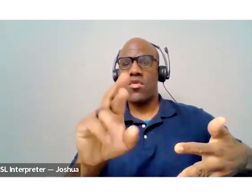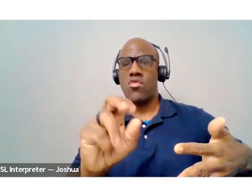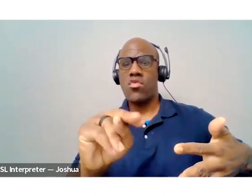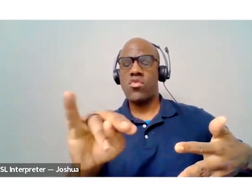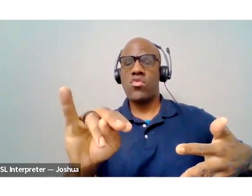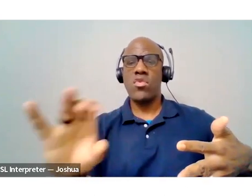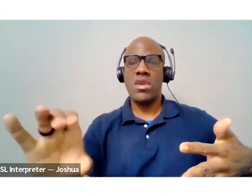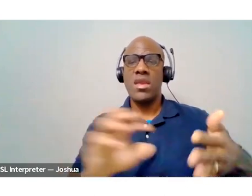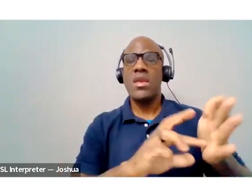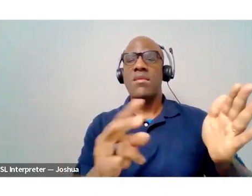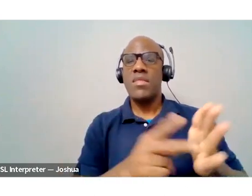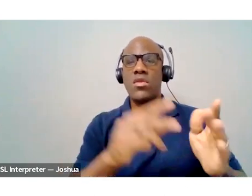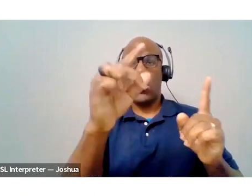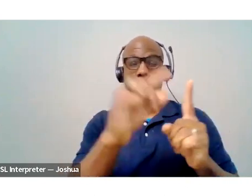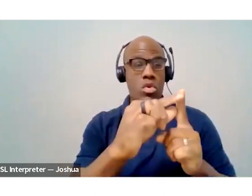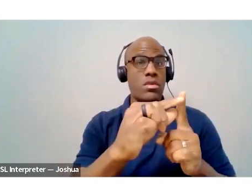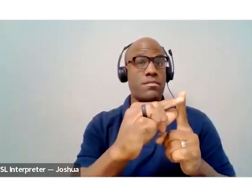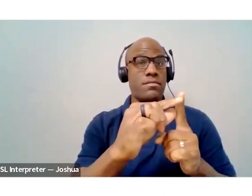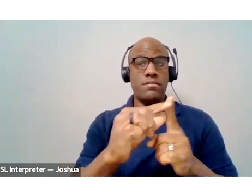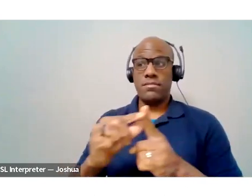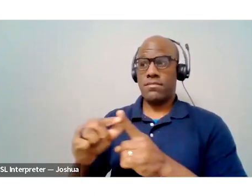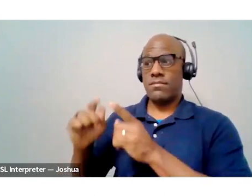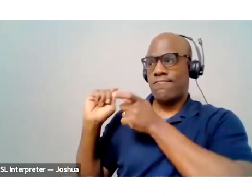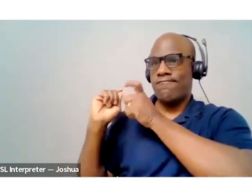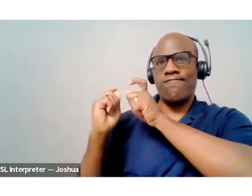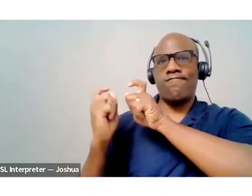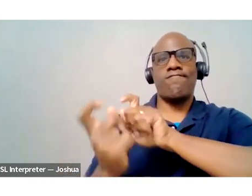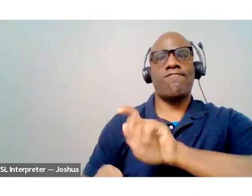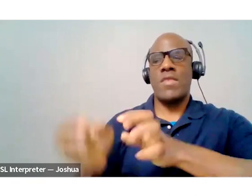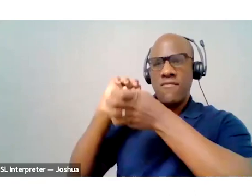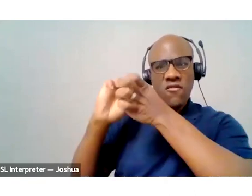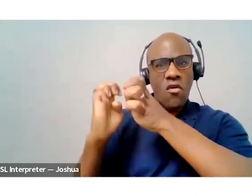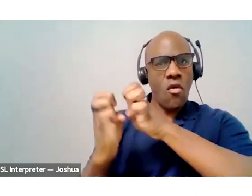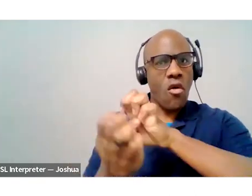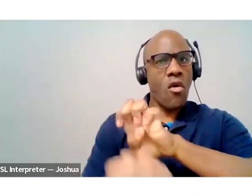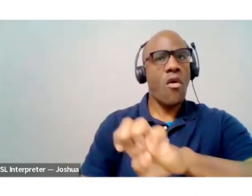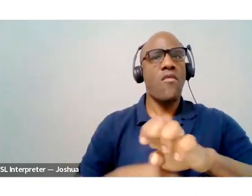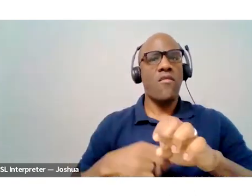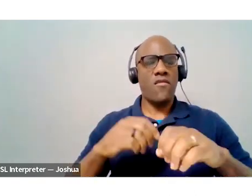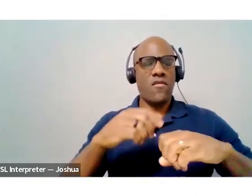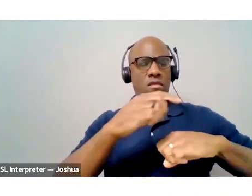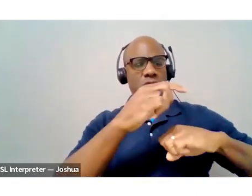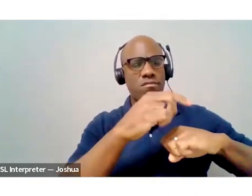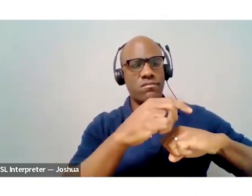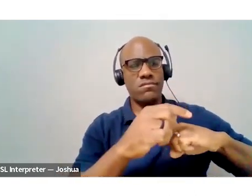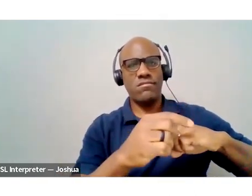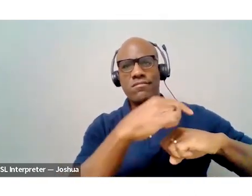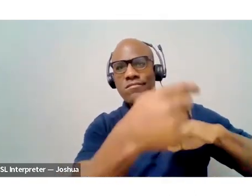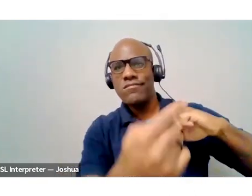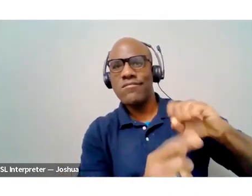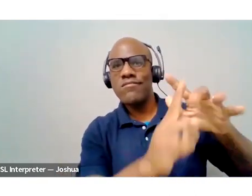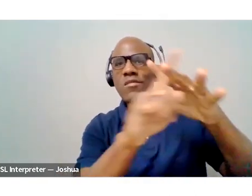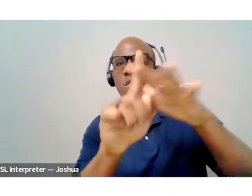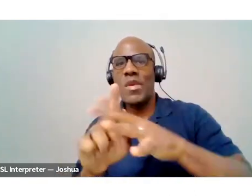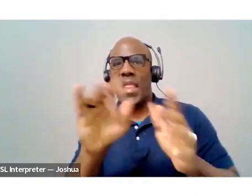the evolution of a word as it travels through time and space. And another sort of way of engaging these words is